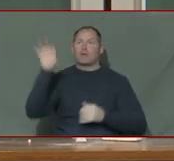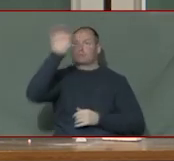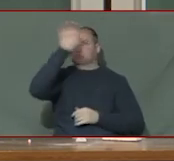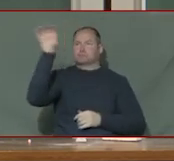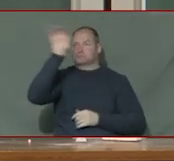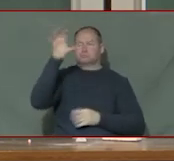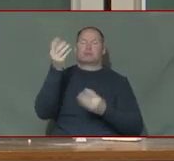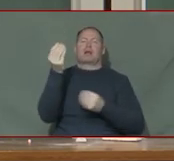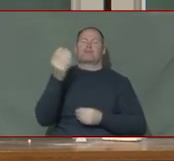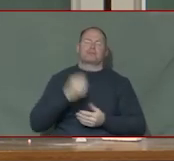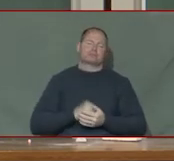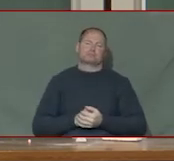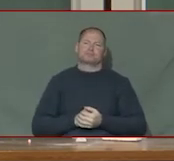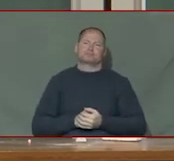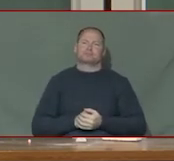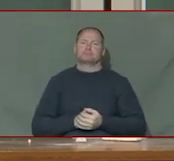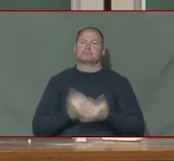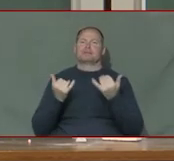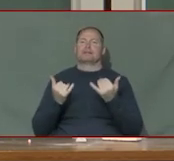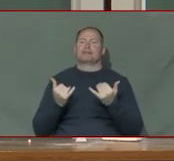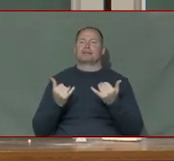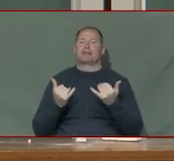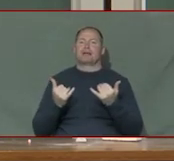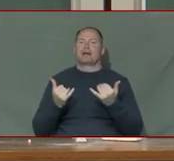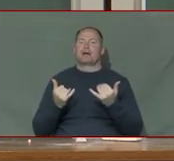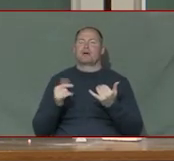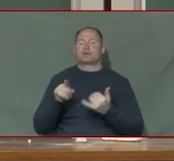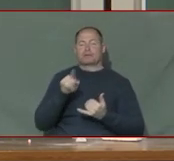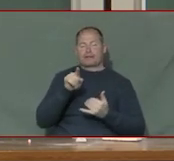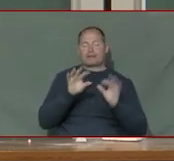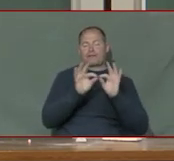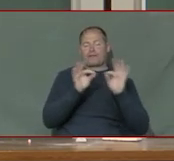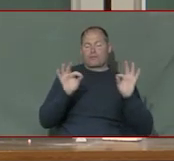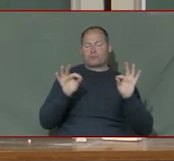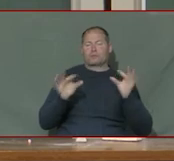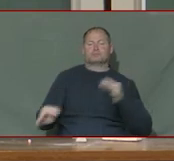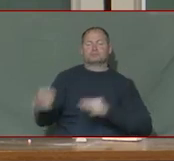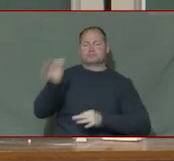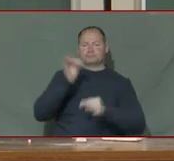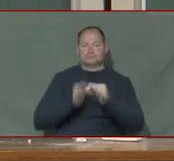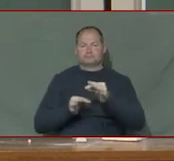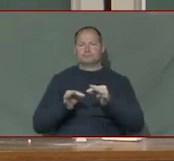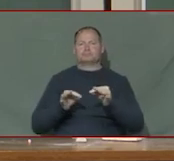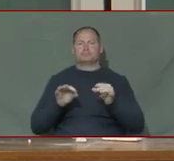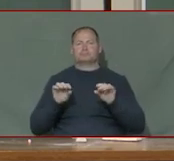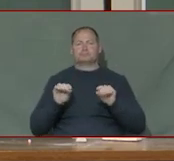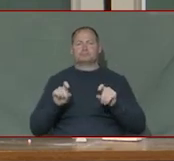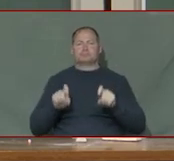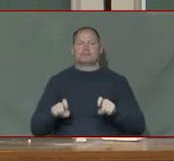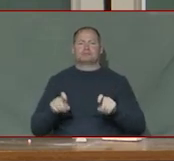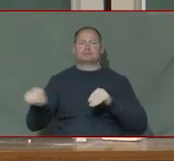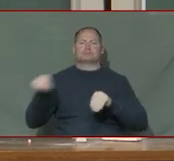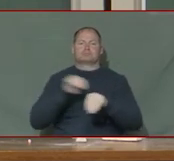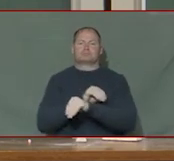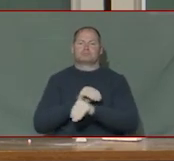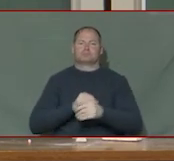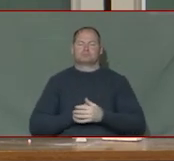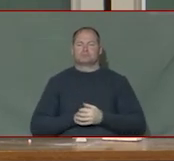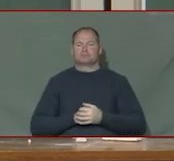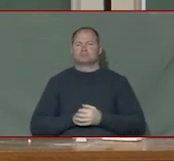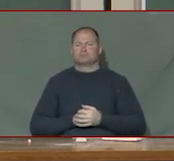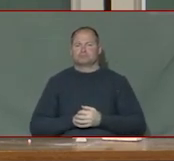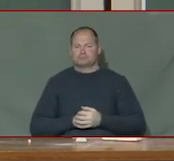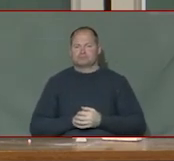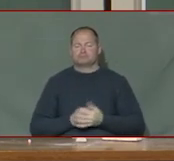Right. So now all we have to do is to replace it into that formula. So we can say area is equal to